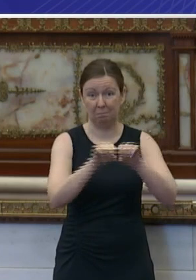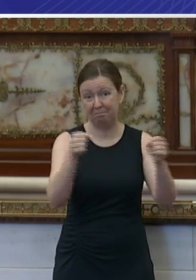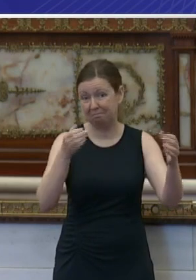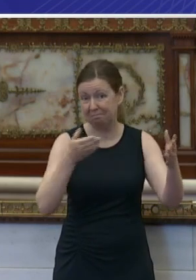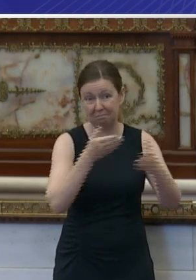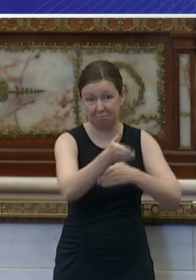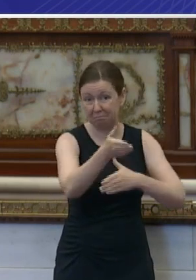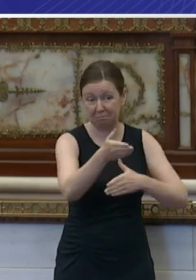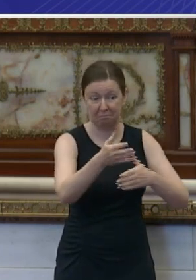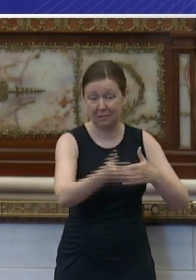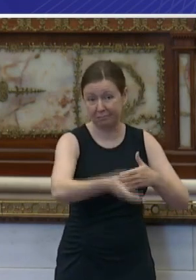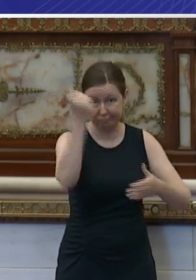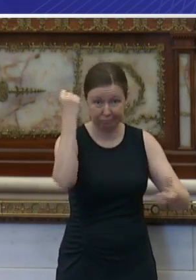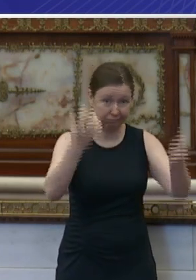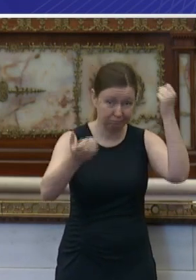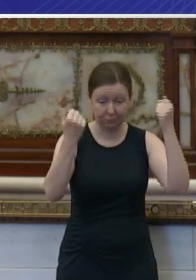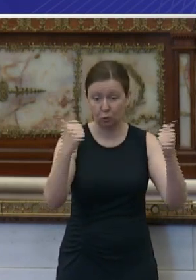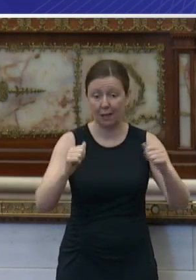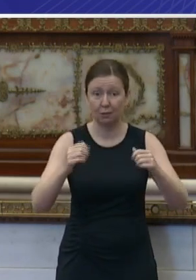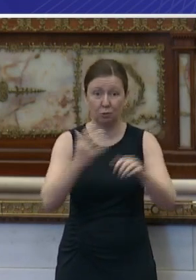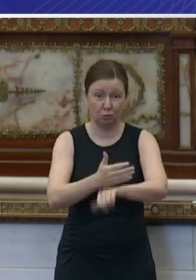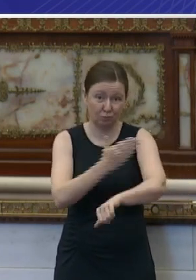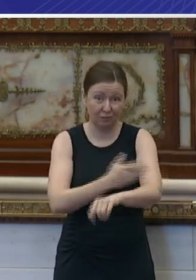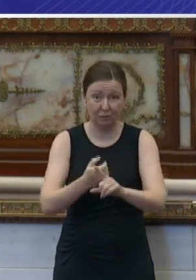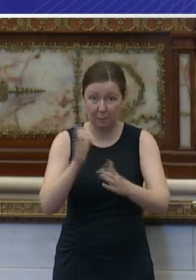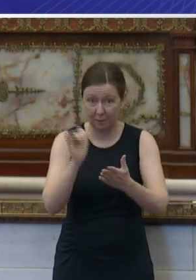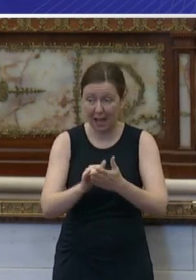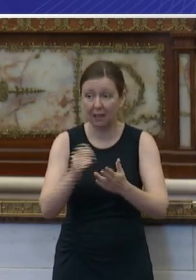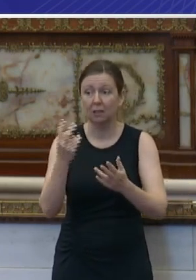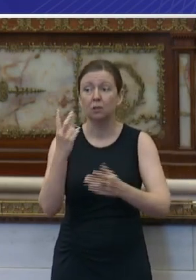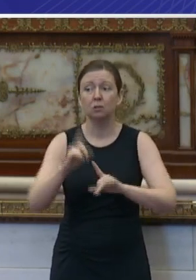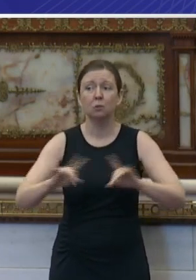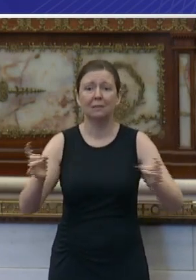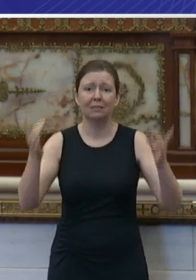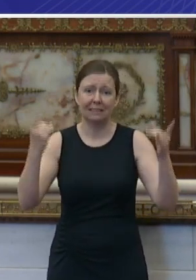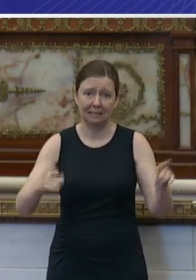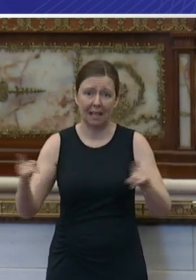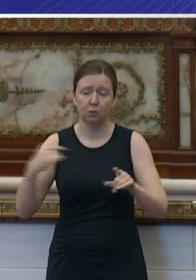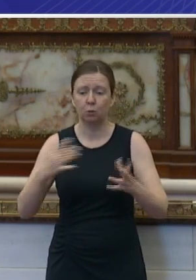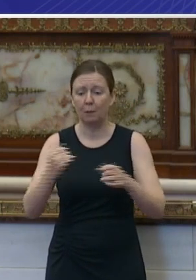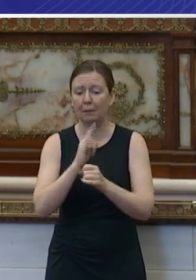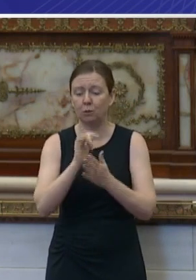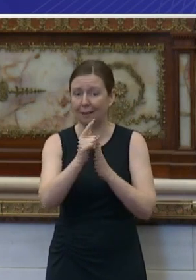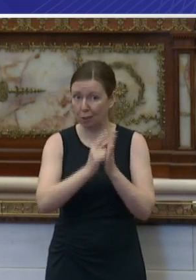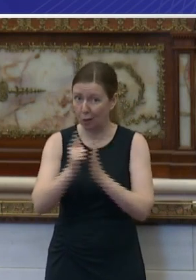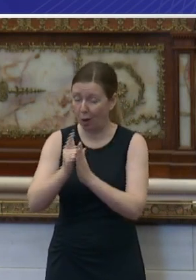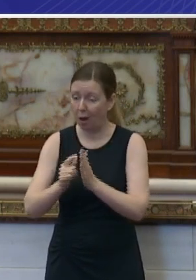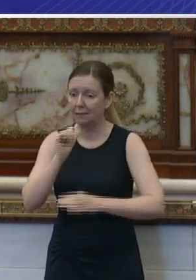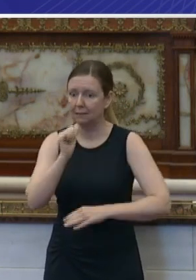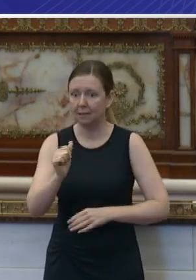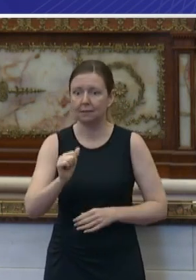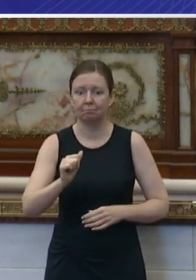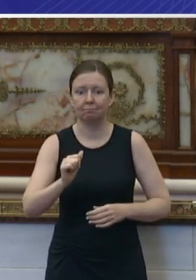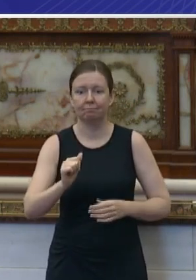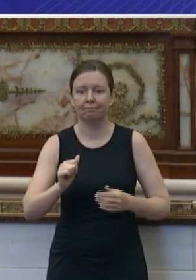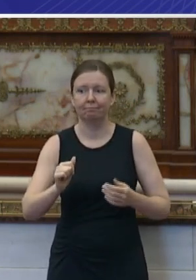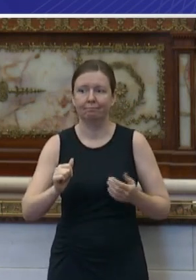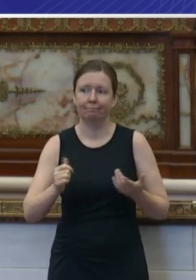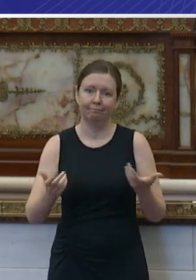in and everything, and they're trying to recover from that. So that's two different disasters, and we just want to make sure that this legislation doesn't end up being